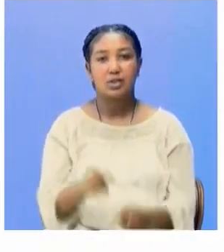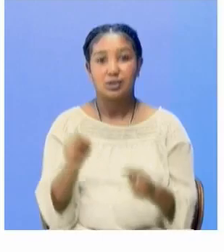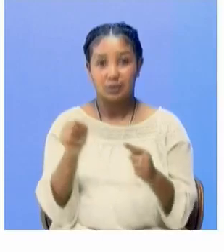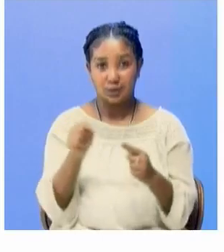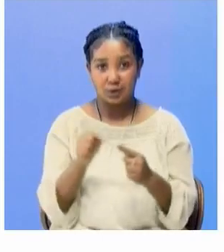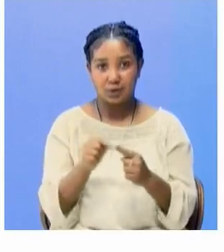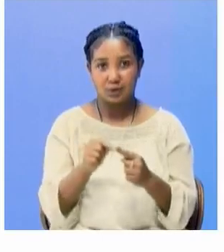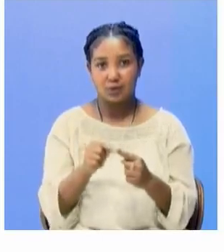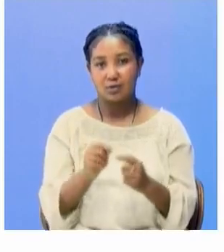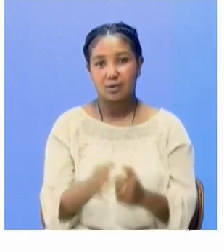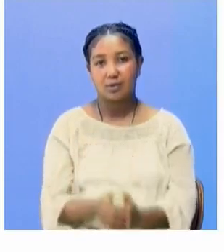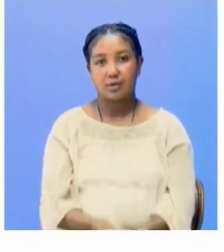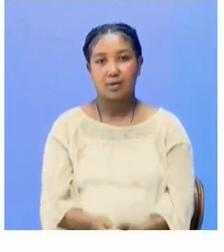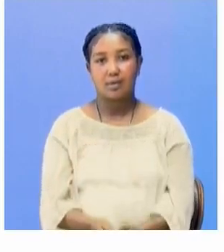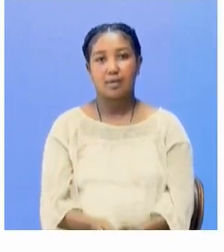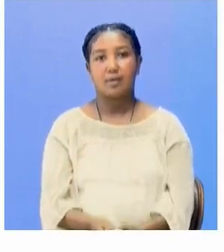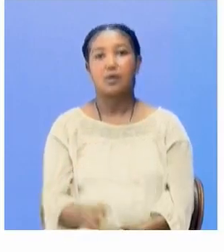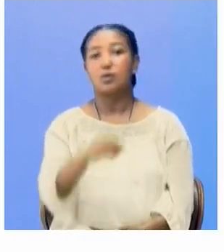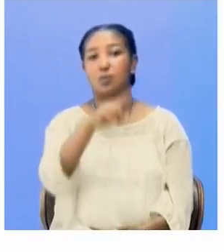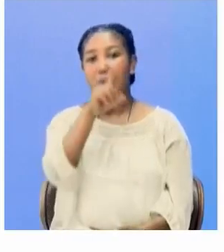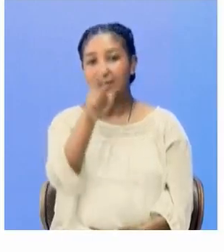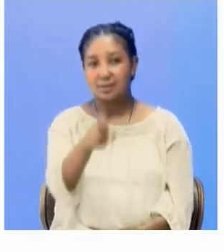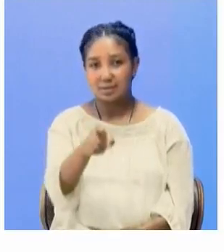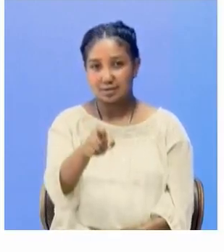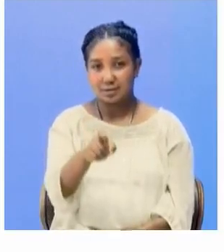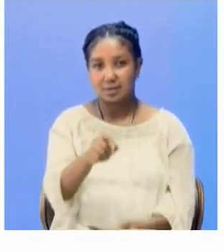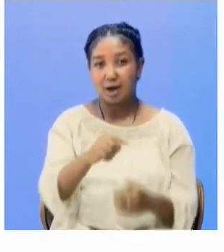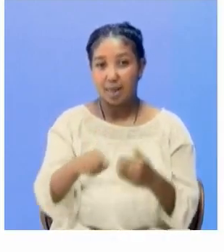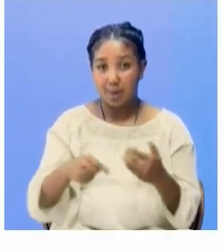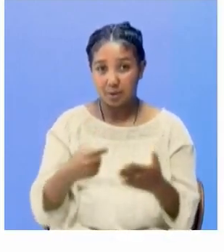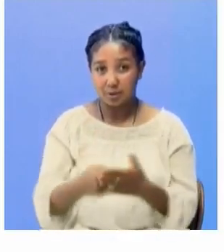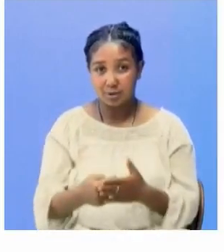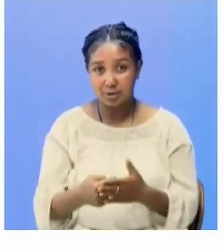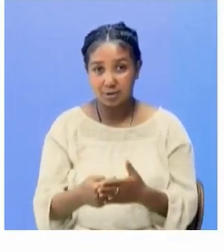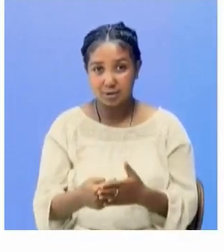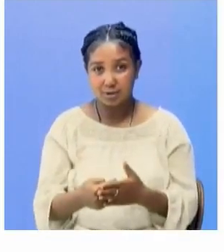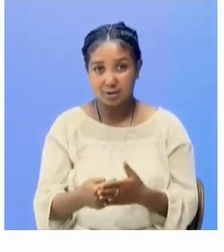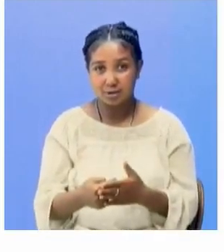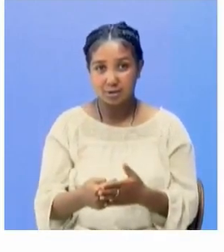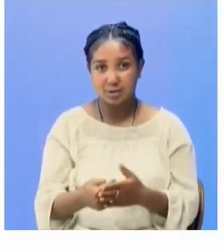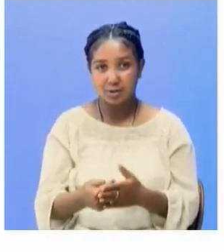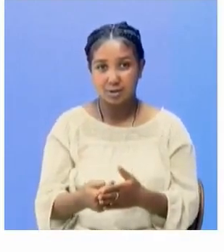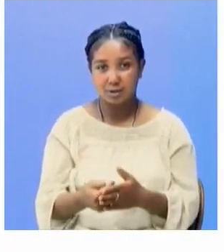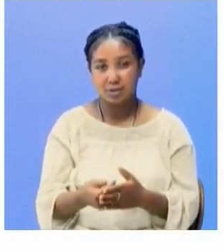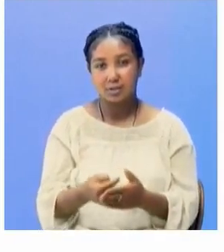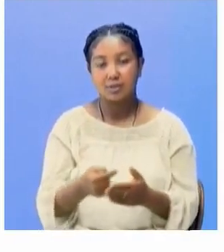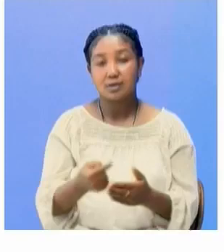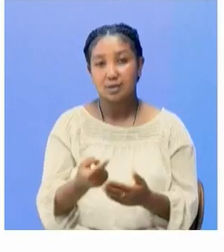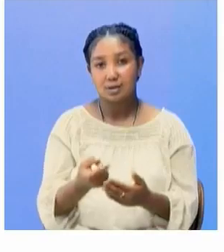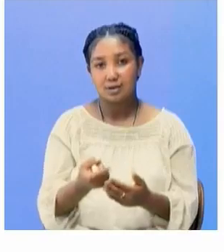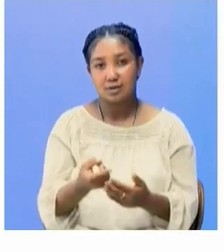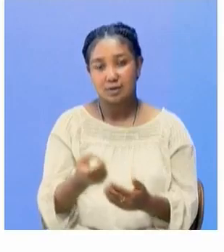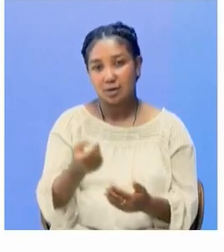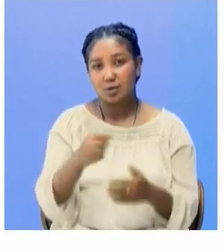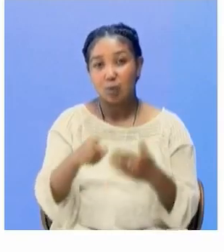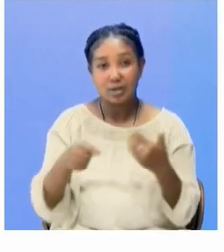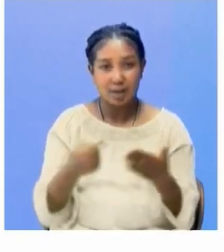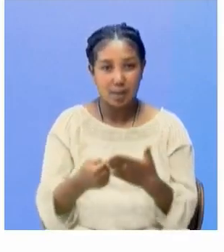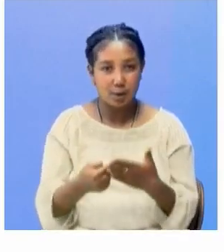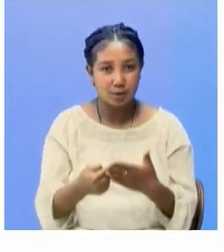to ask about what? Well, to ask